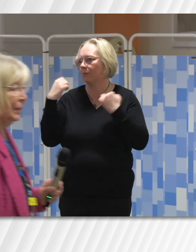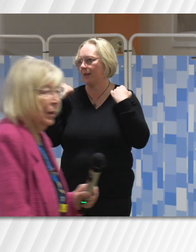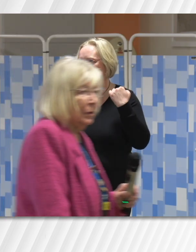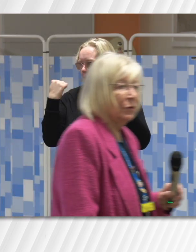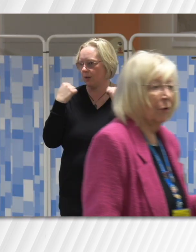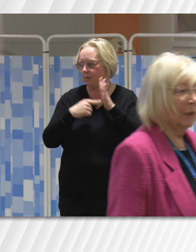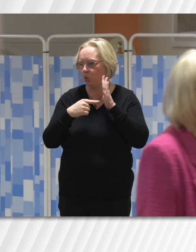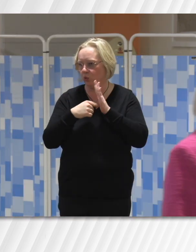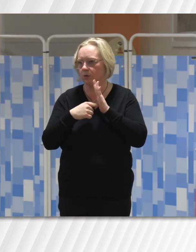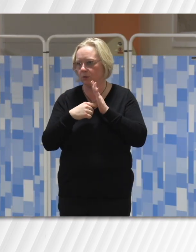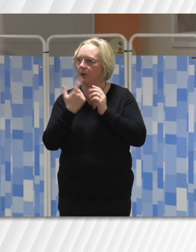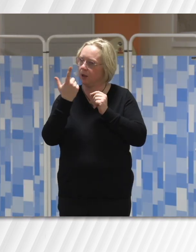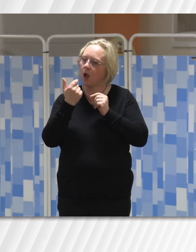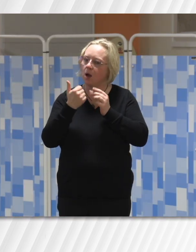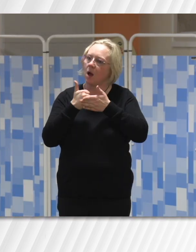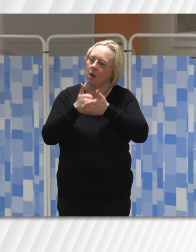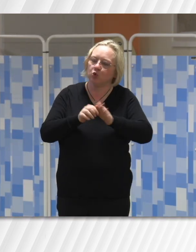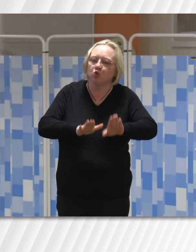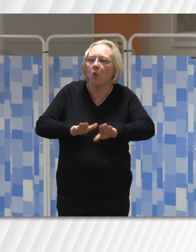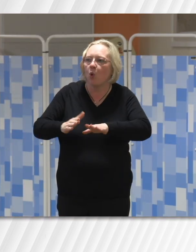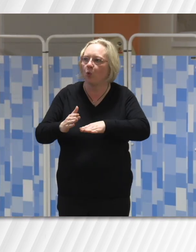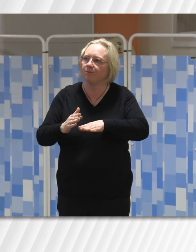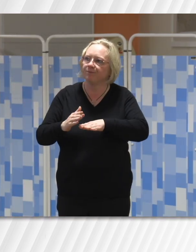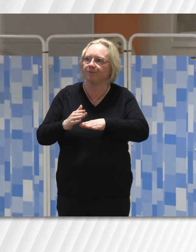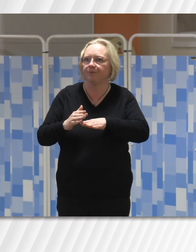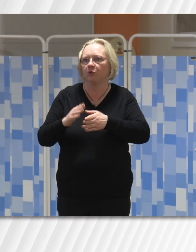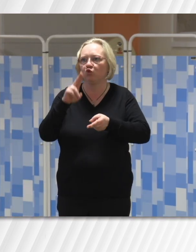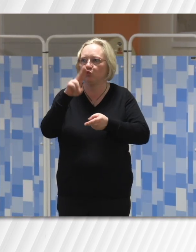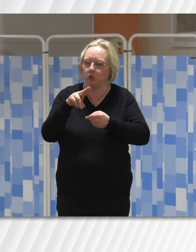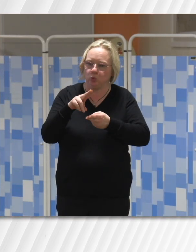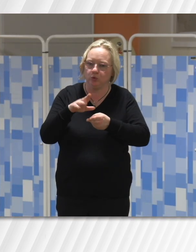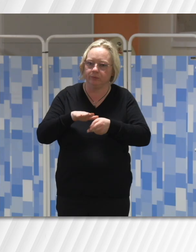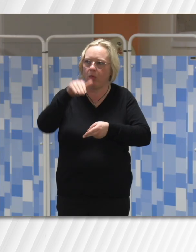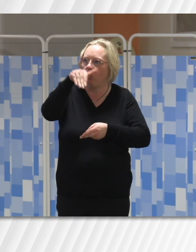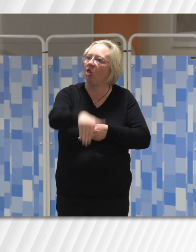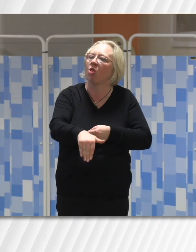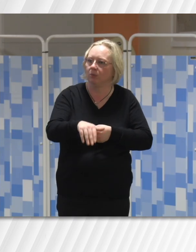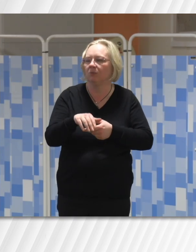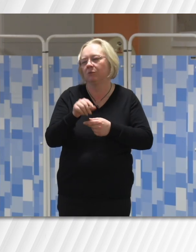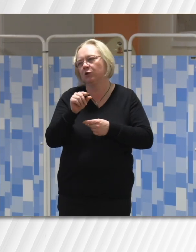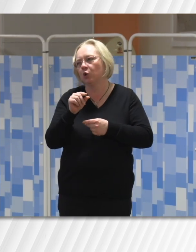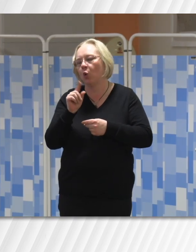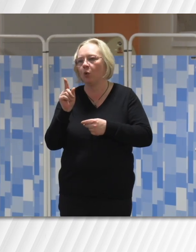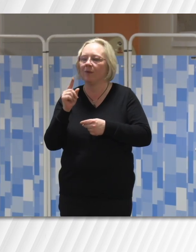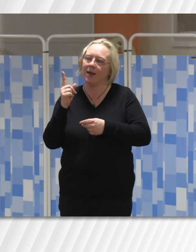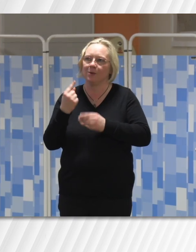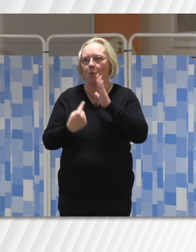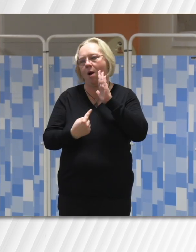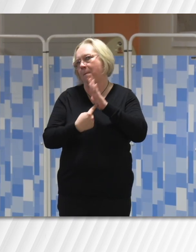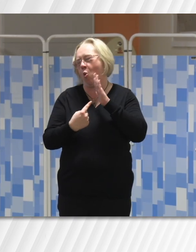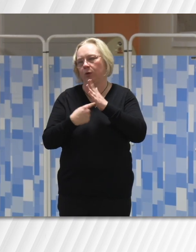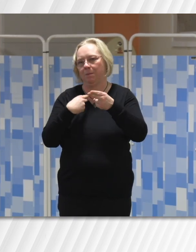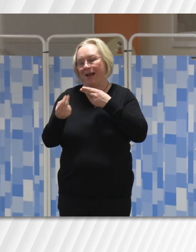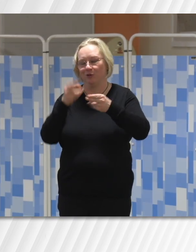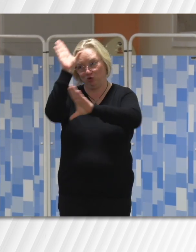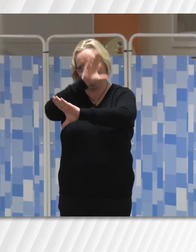actually, we think it could slow down the Parkinson's. That's the way the evidence is looking. So that's your message to take home tonight, is